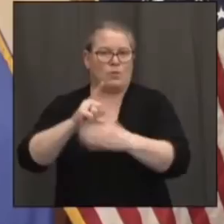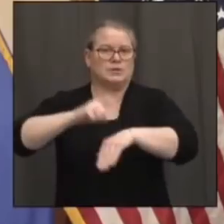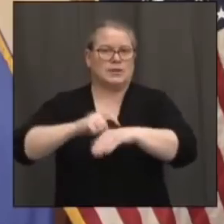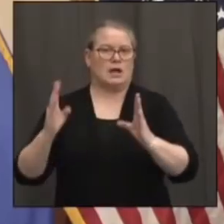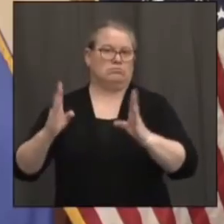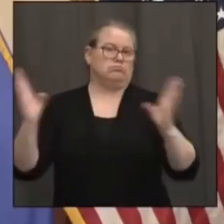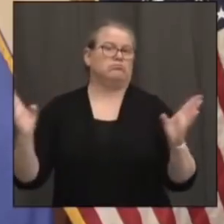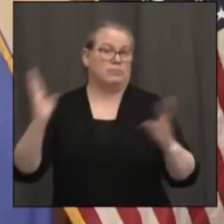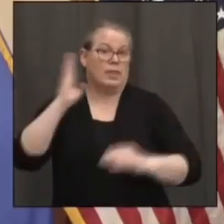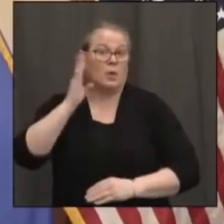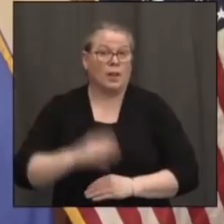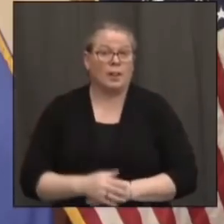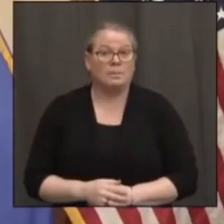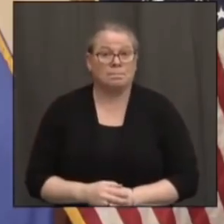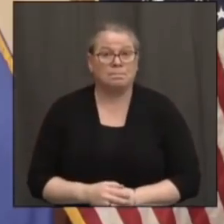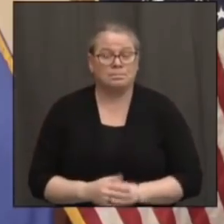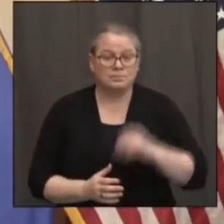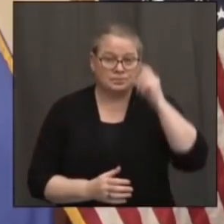Fox 61.